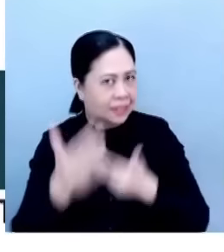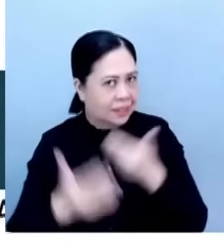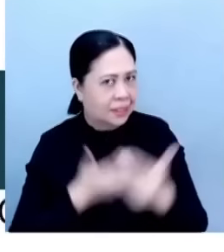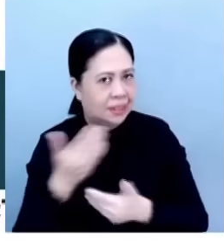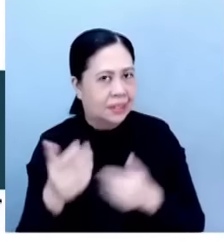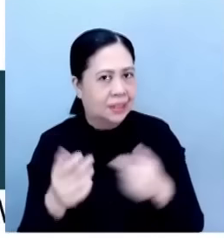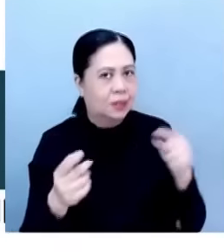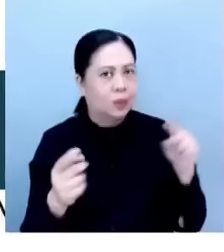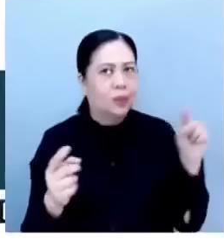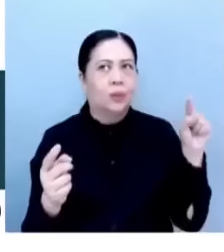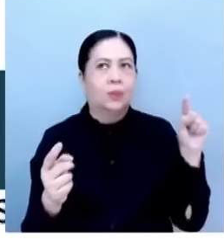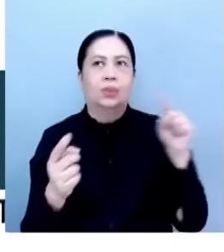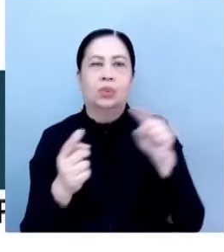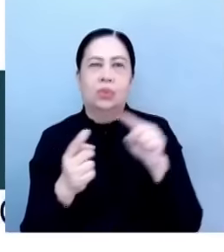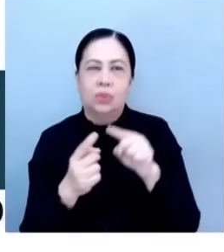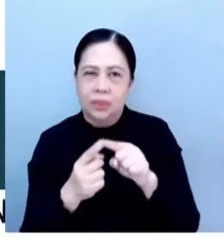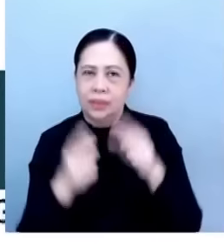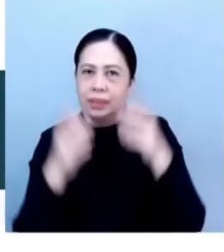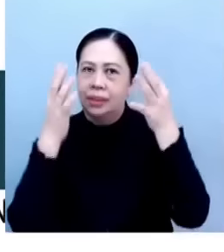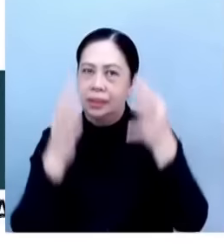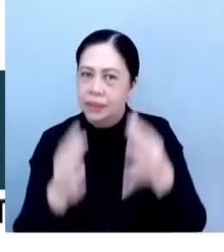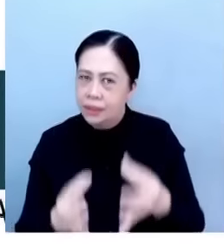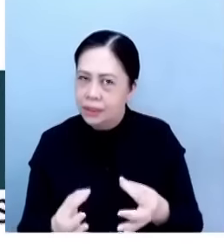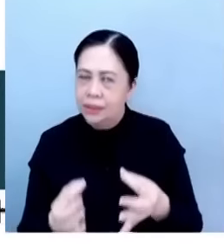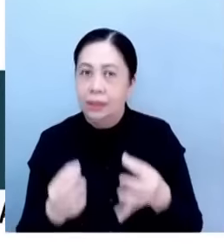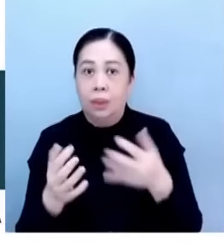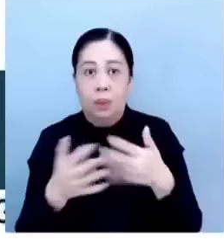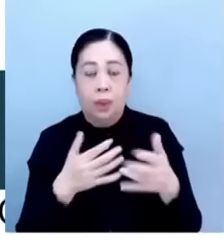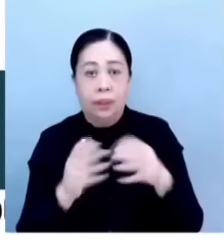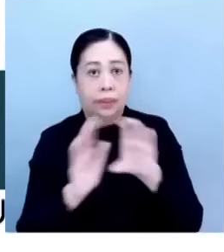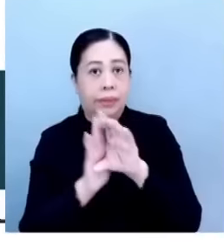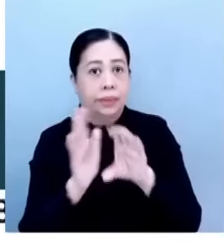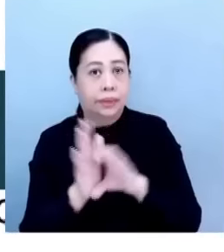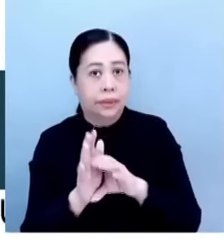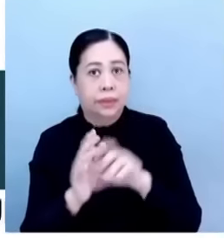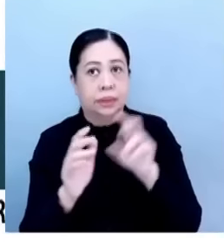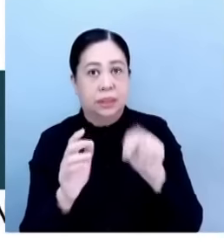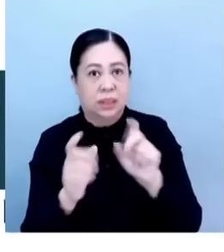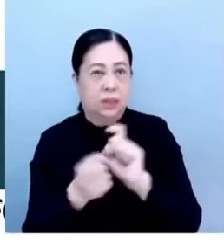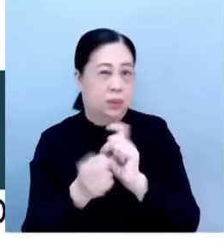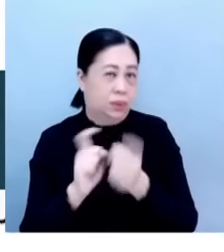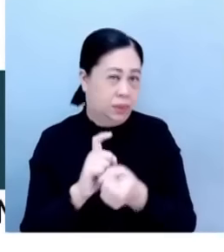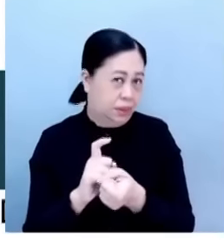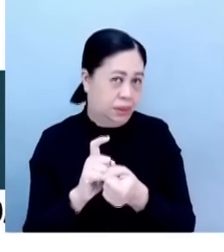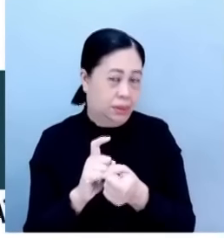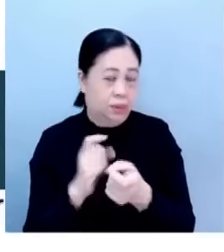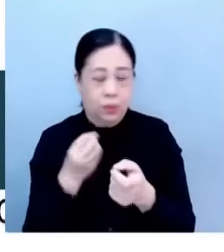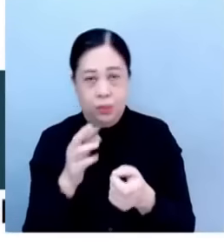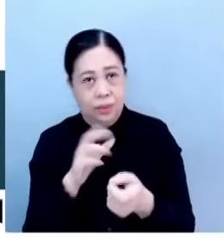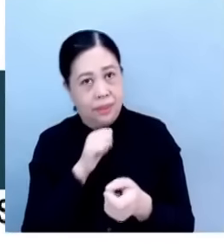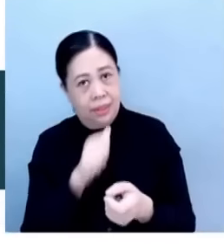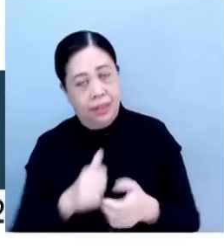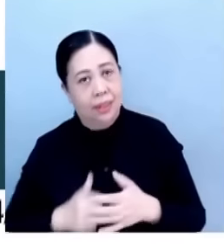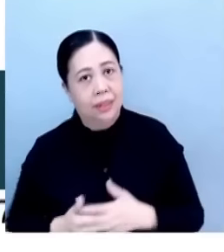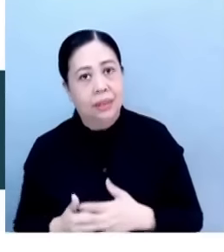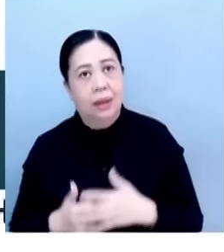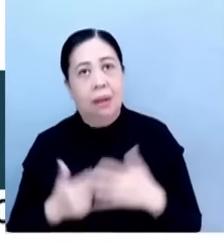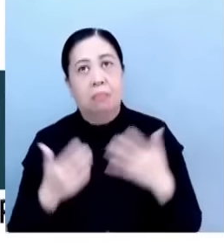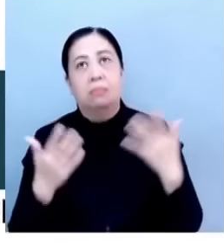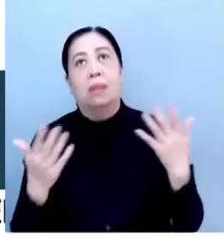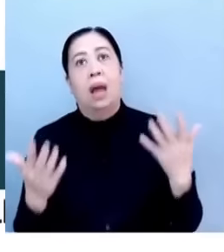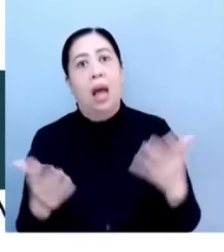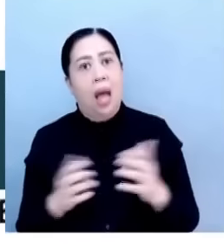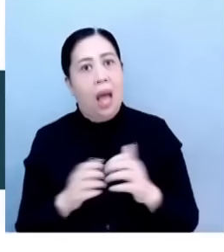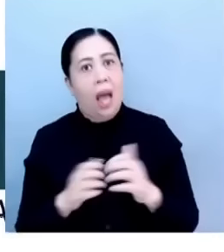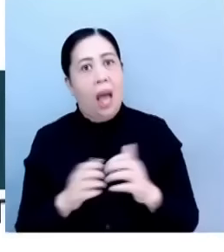towards that decision, whether the charter needs to be amended or not. How are